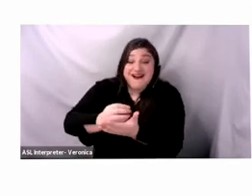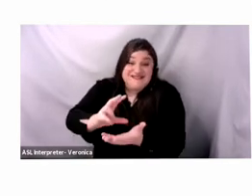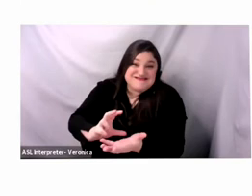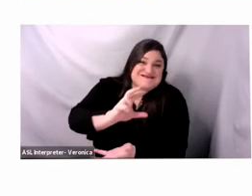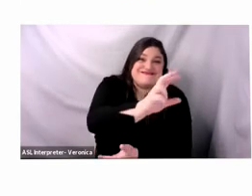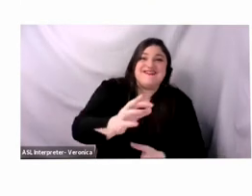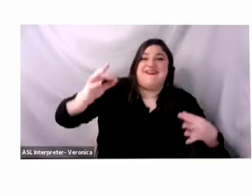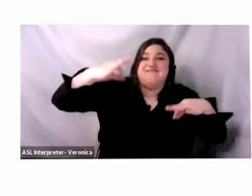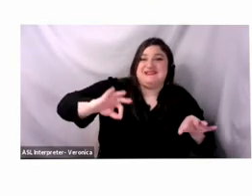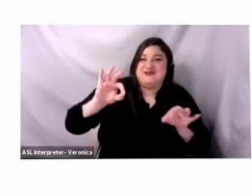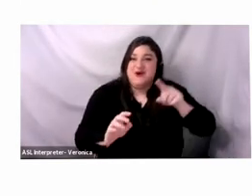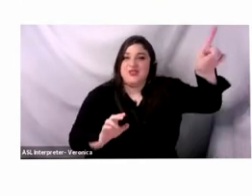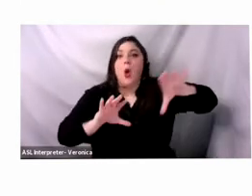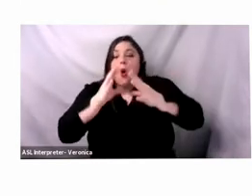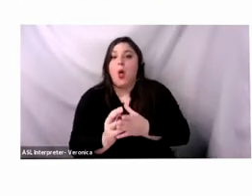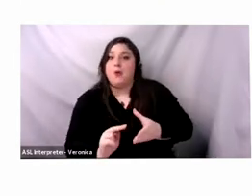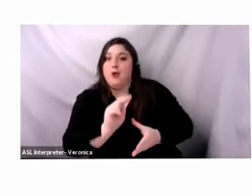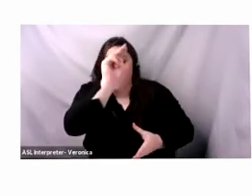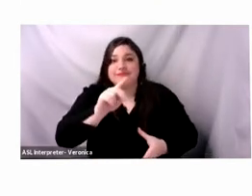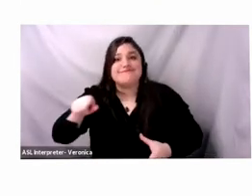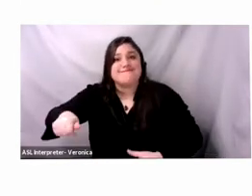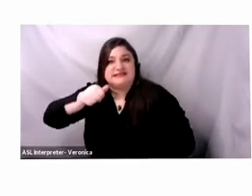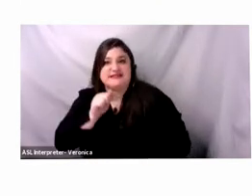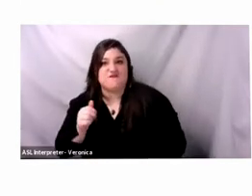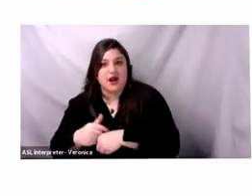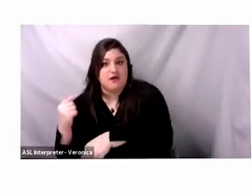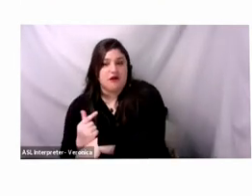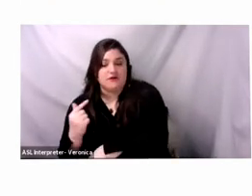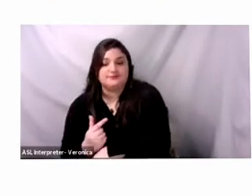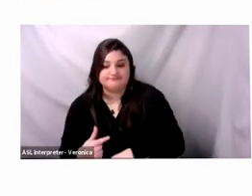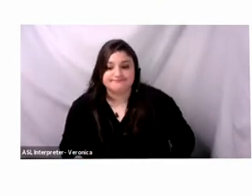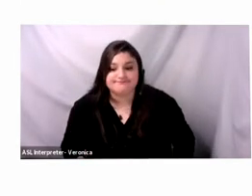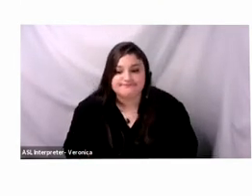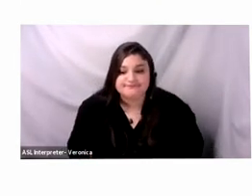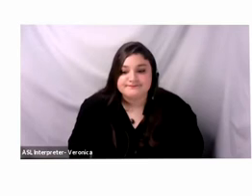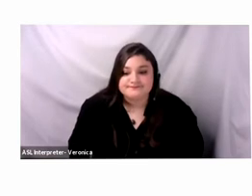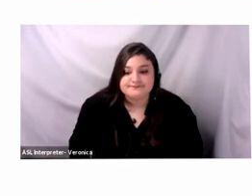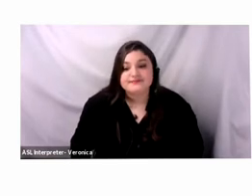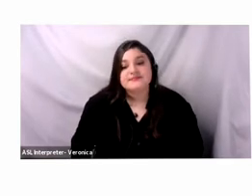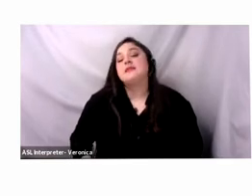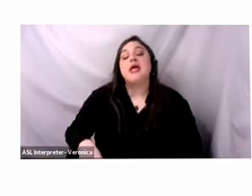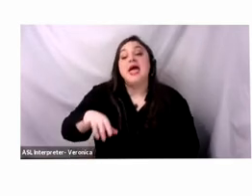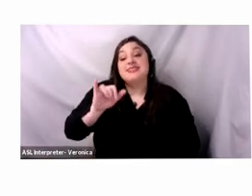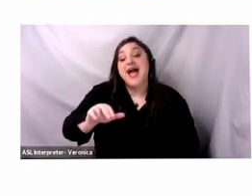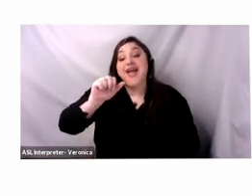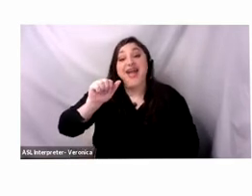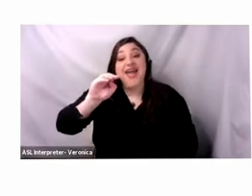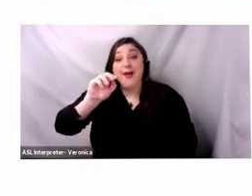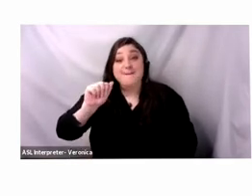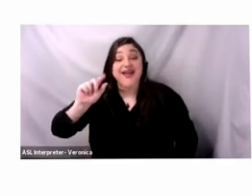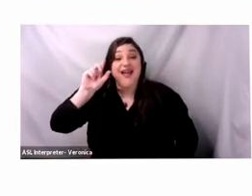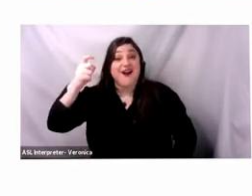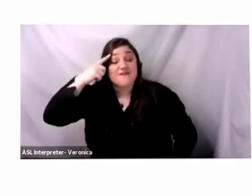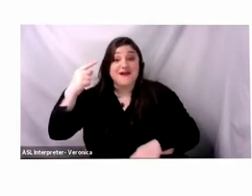even before Pone exploded, most of Compromonto's clothing never went to landfill because the AMA does not have the budget or the trucks